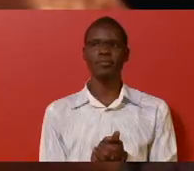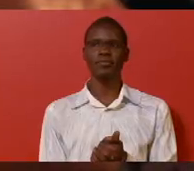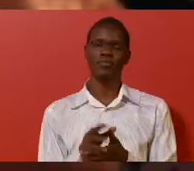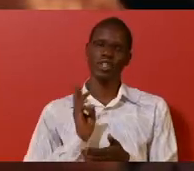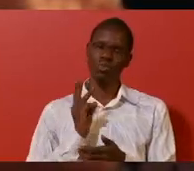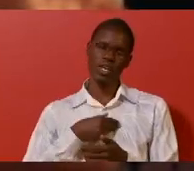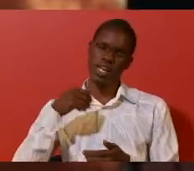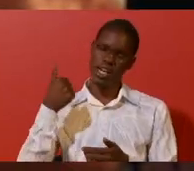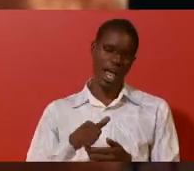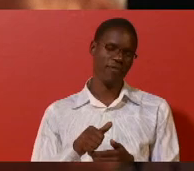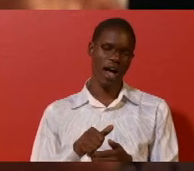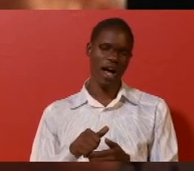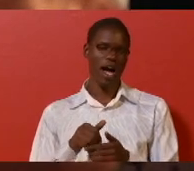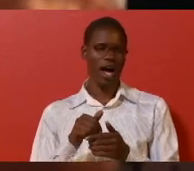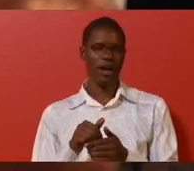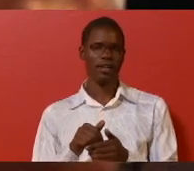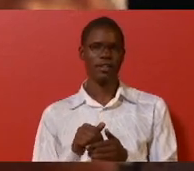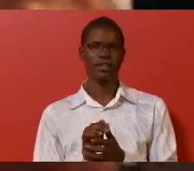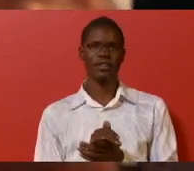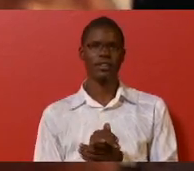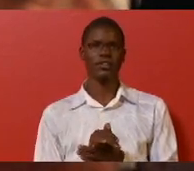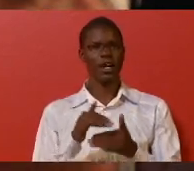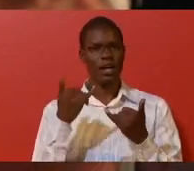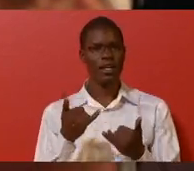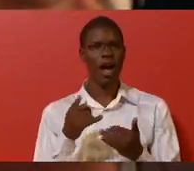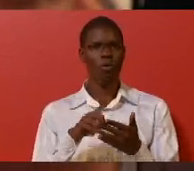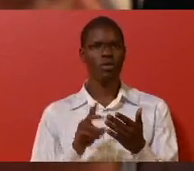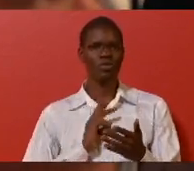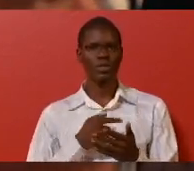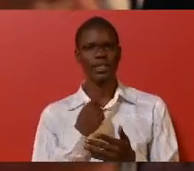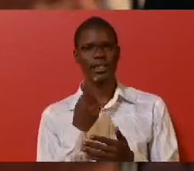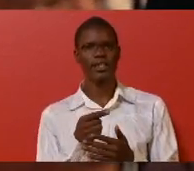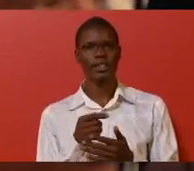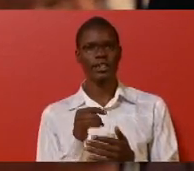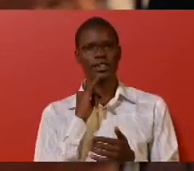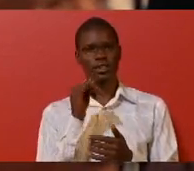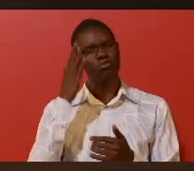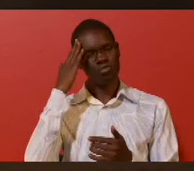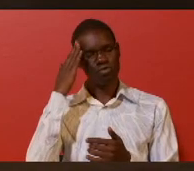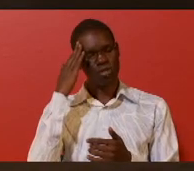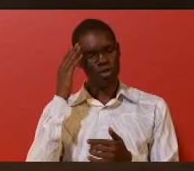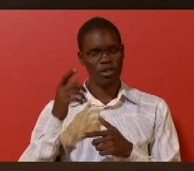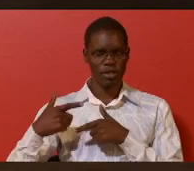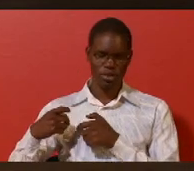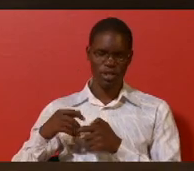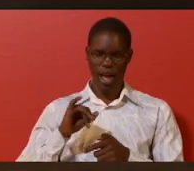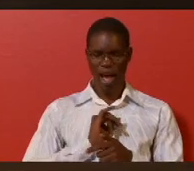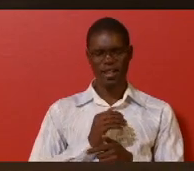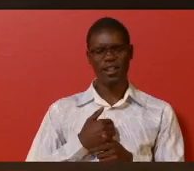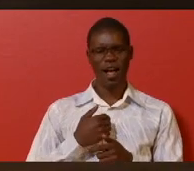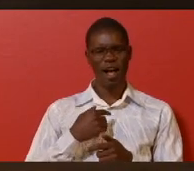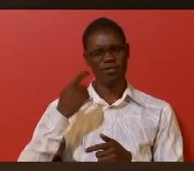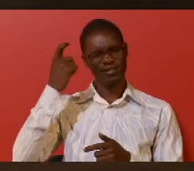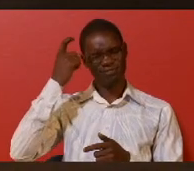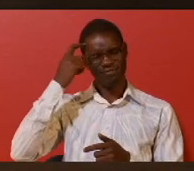We will never refuse one another. Now, what we can say is, you know, sweetheart, I have a headache tonight.